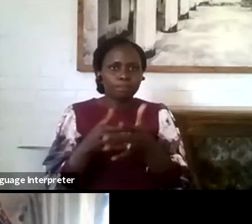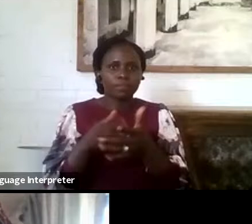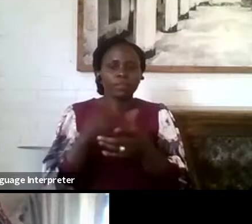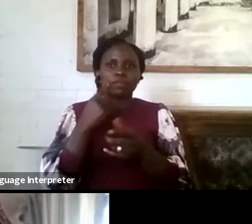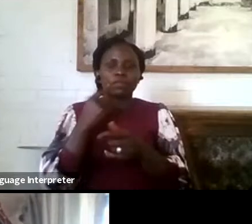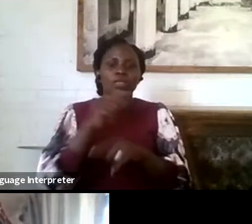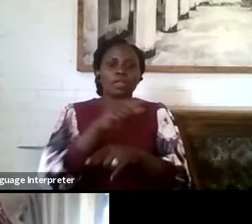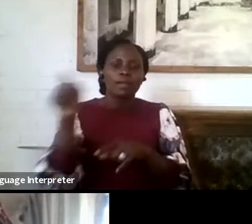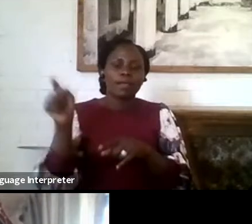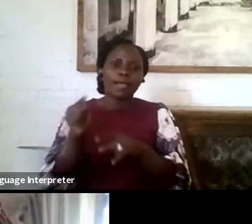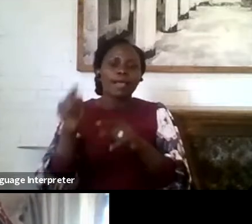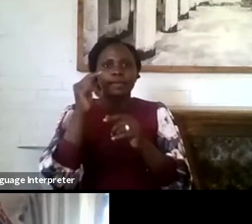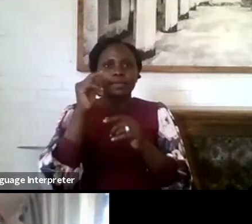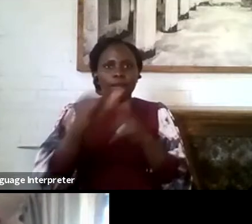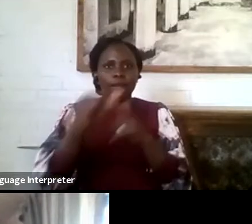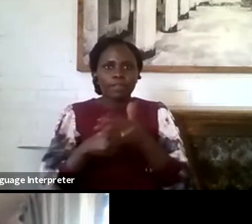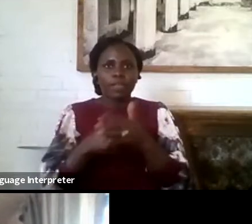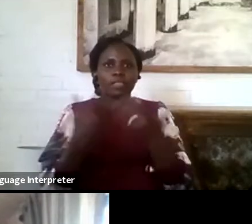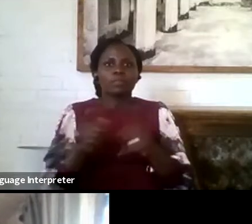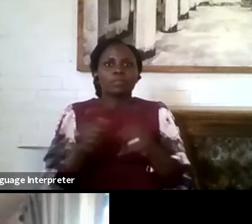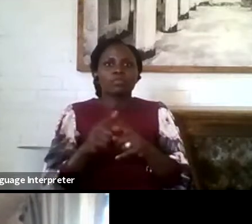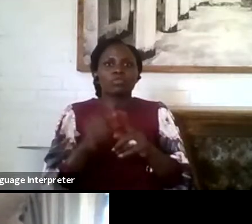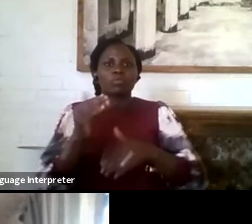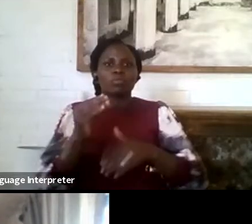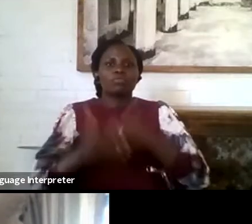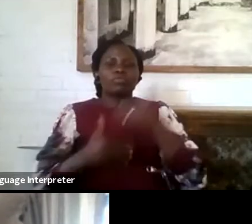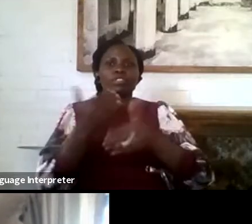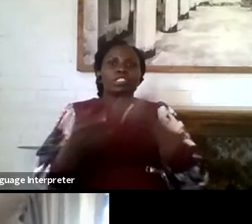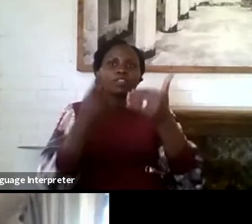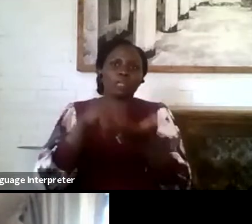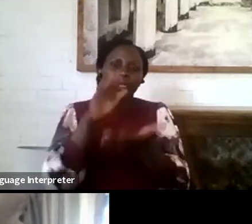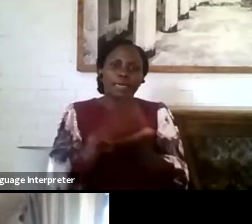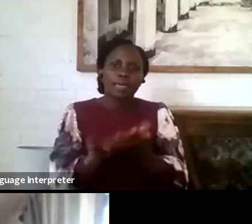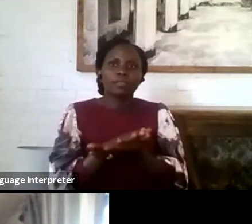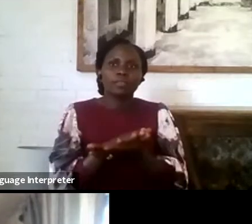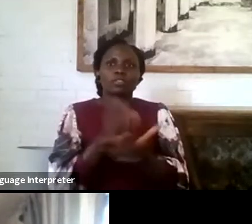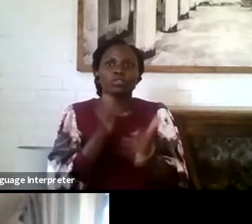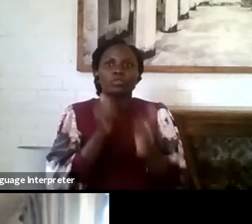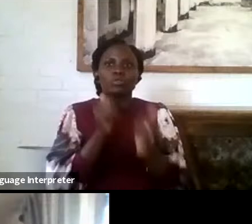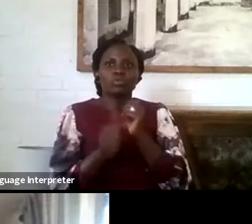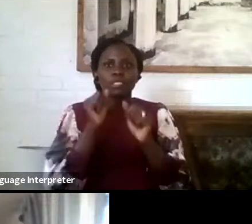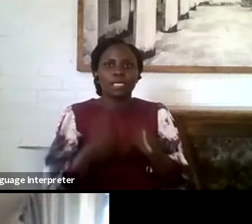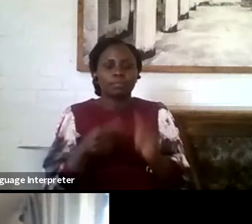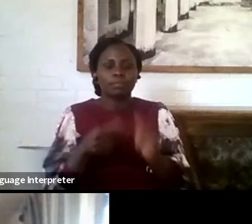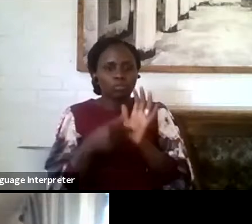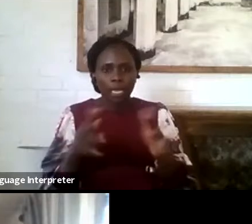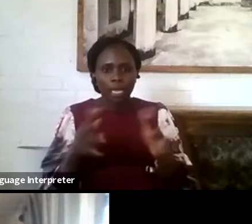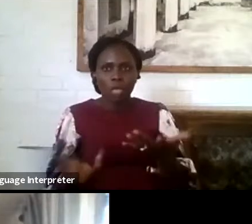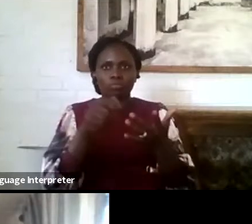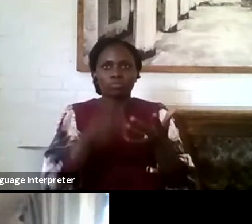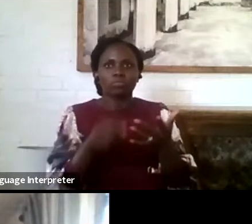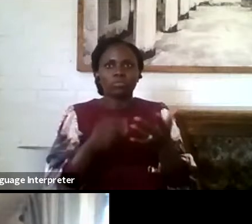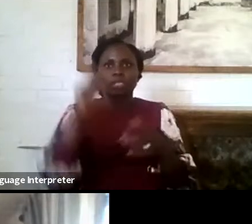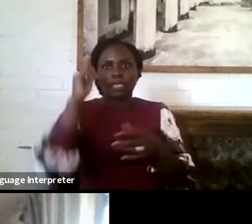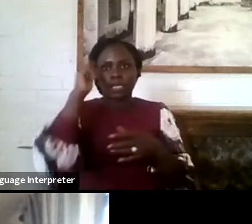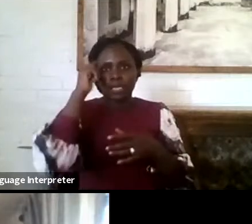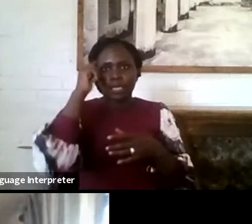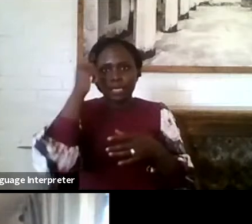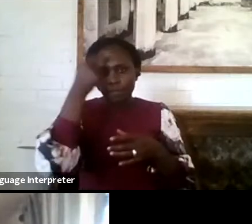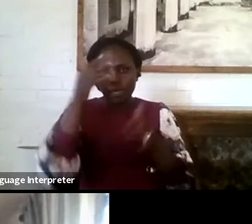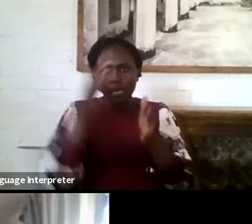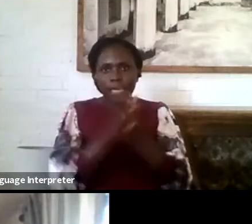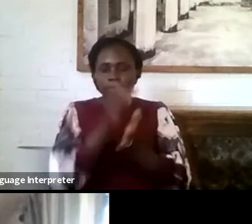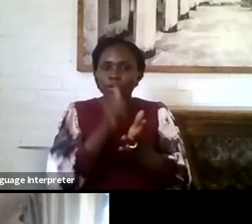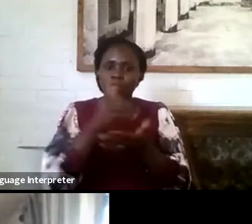accelerate the process for a common database which could be maintained by a consortium of governments and private sector organizations